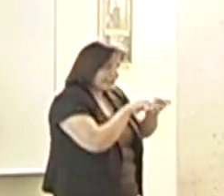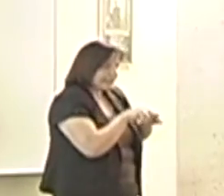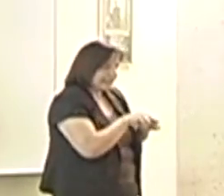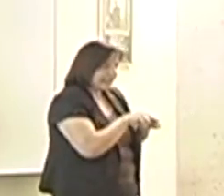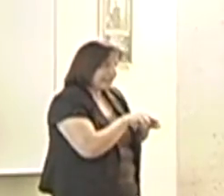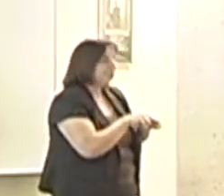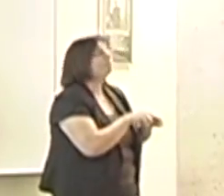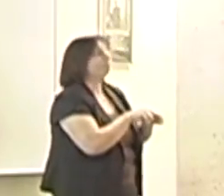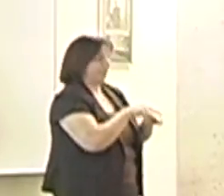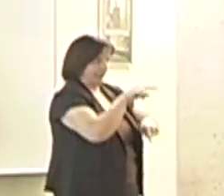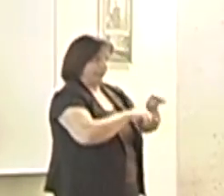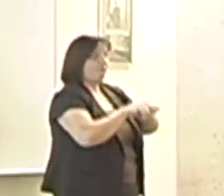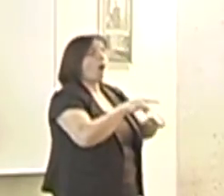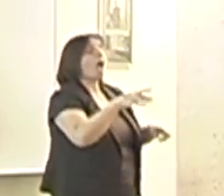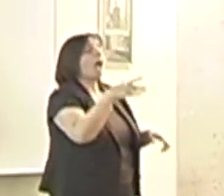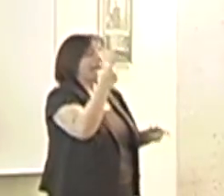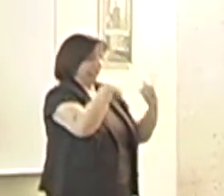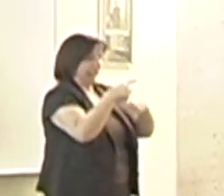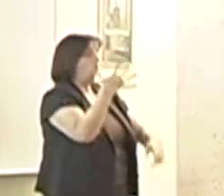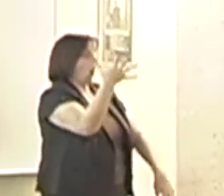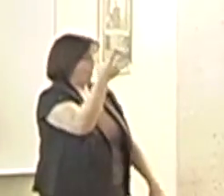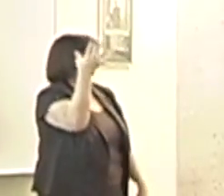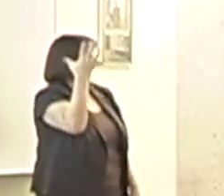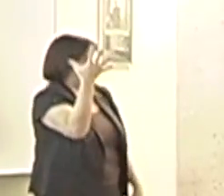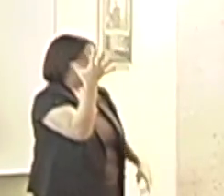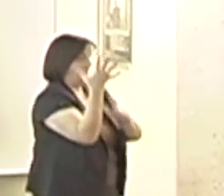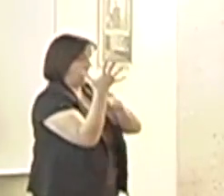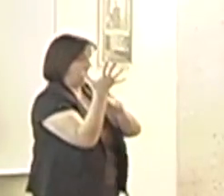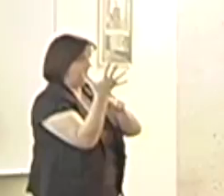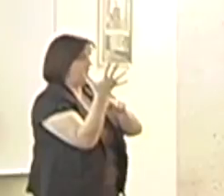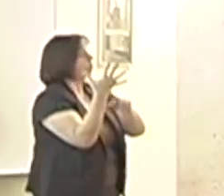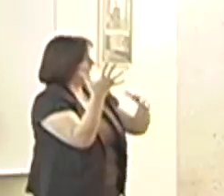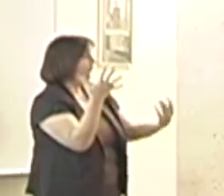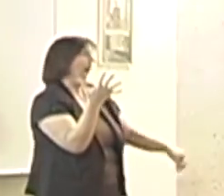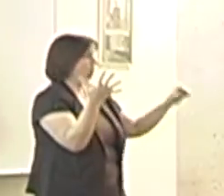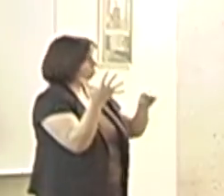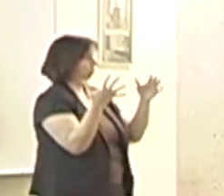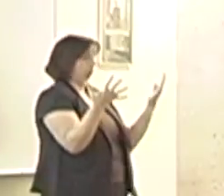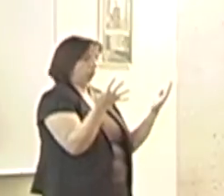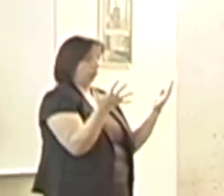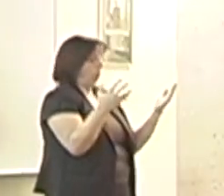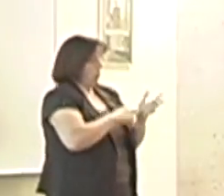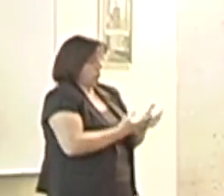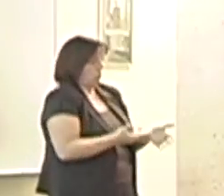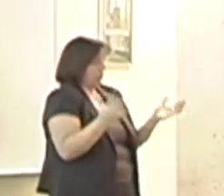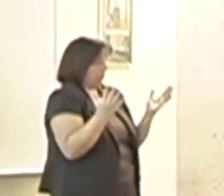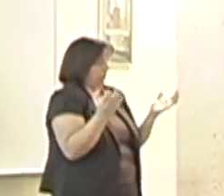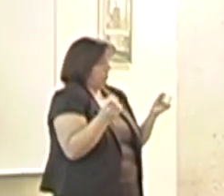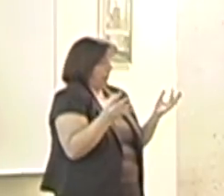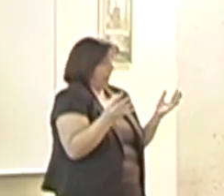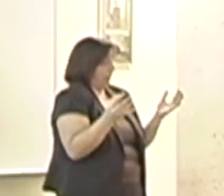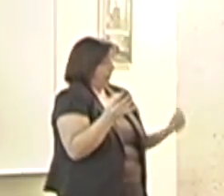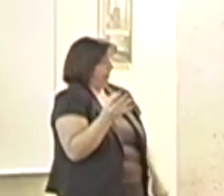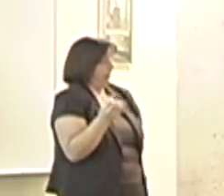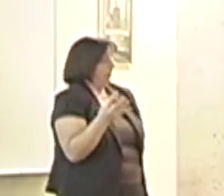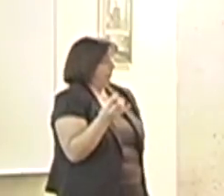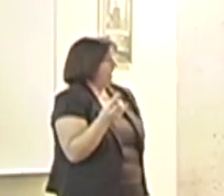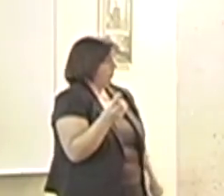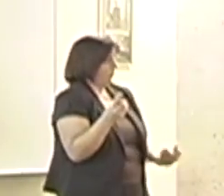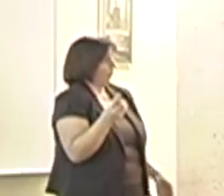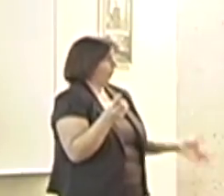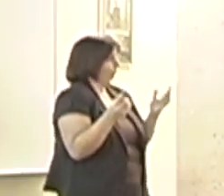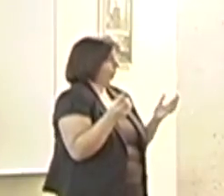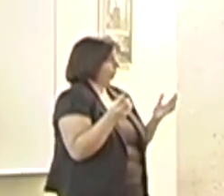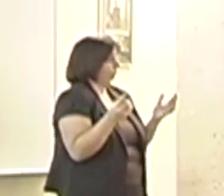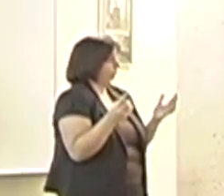really very costly for the child, because sometimes they do add in a second hand when they shouldn't, but they never did. Only one time out of these